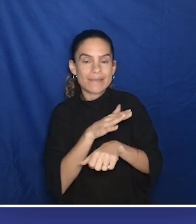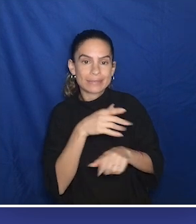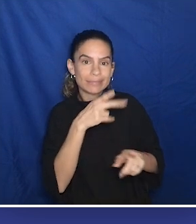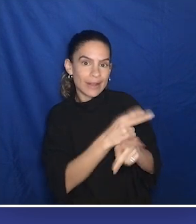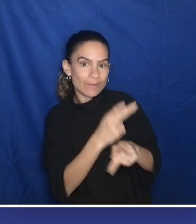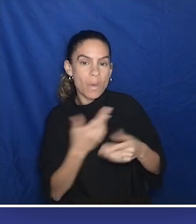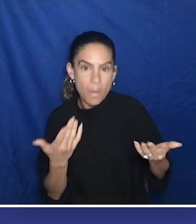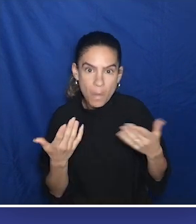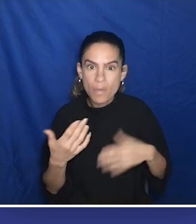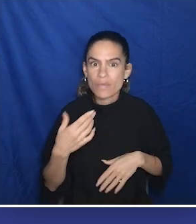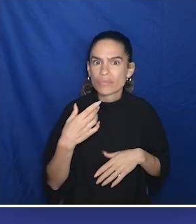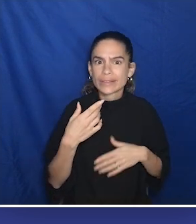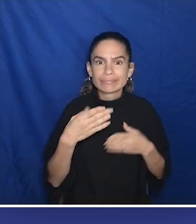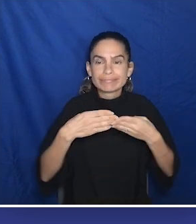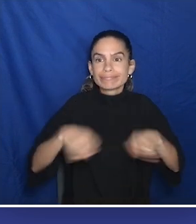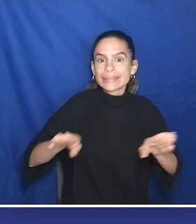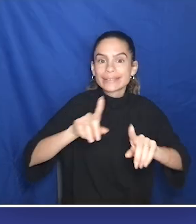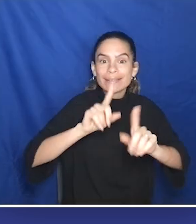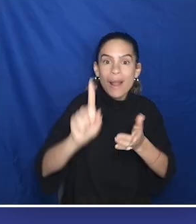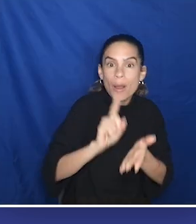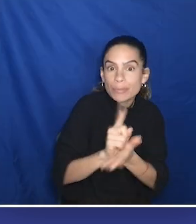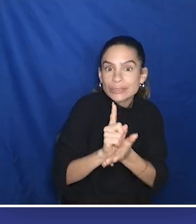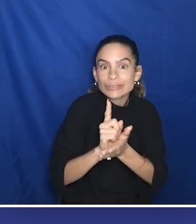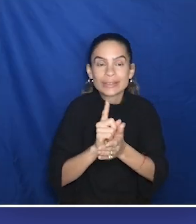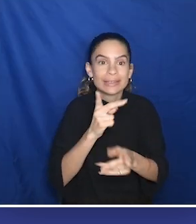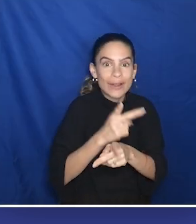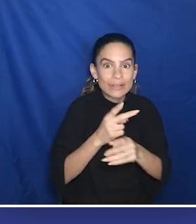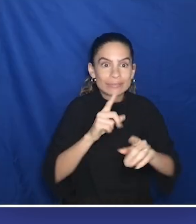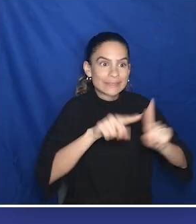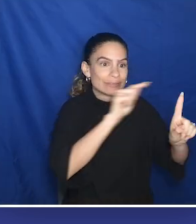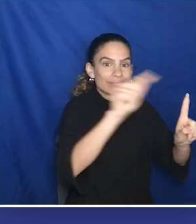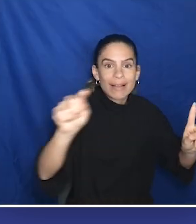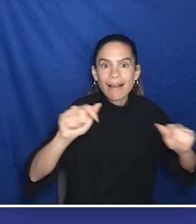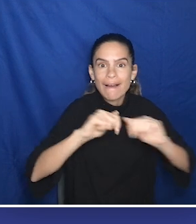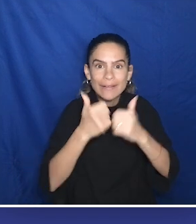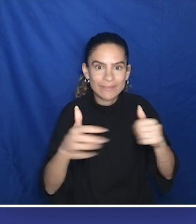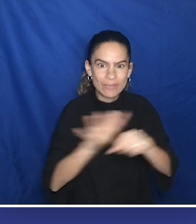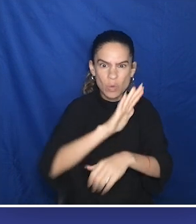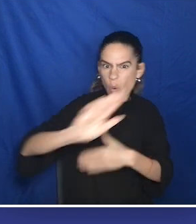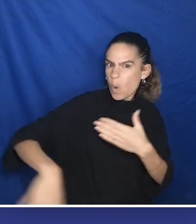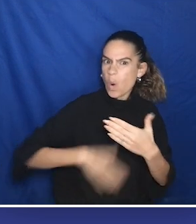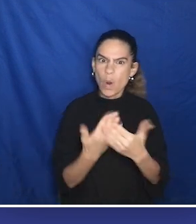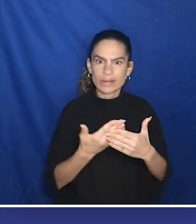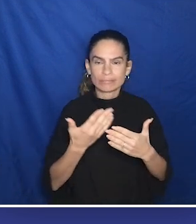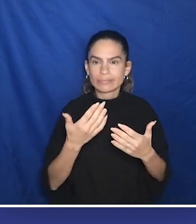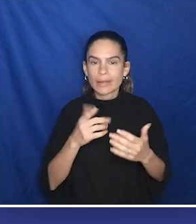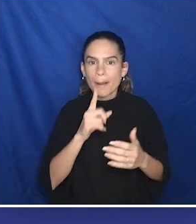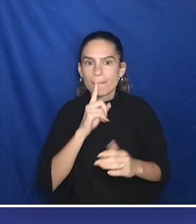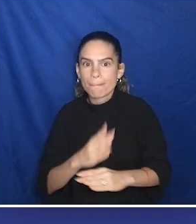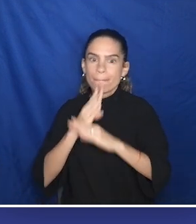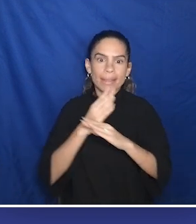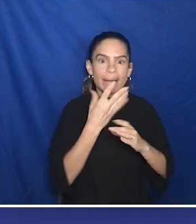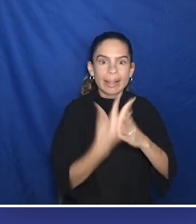shift. Consider splitting shifts between caregivers and agencies to fill coverage gaps. And to prevent